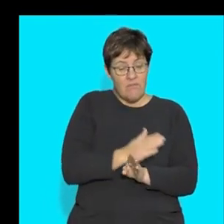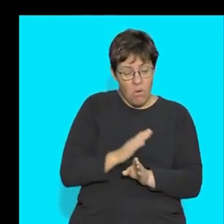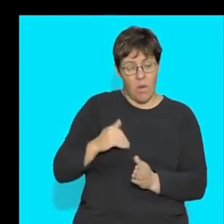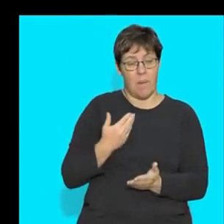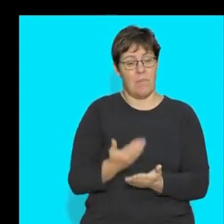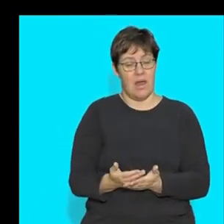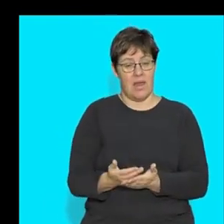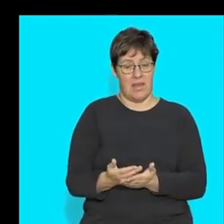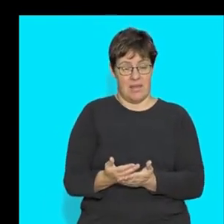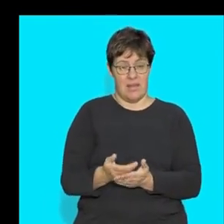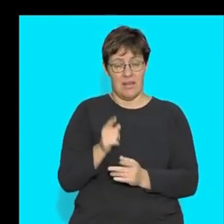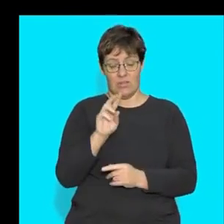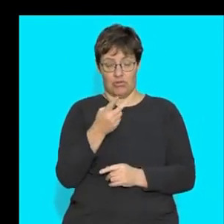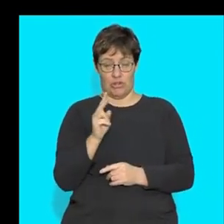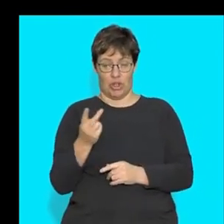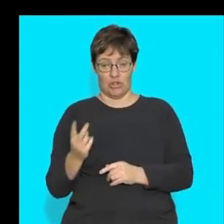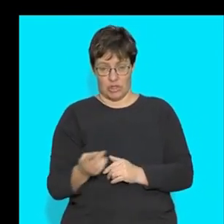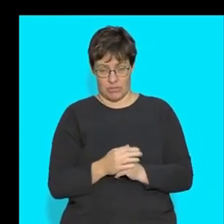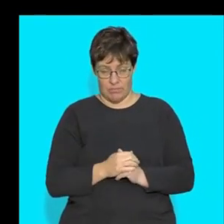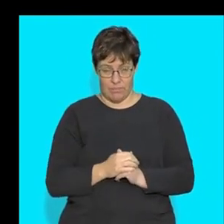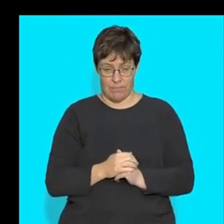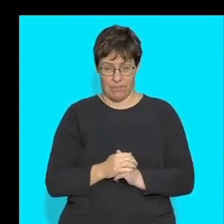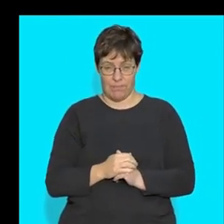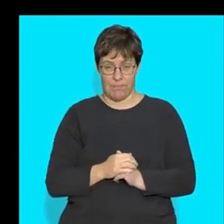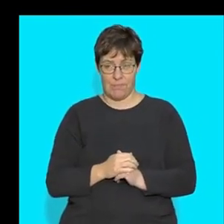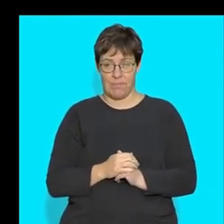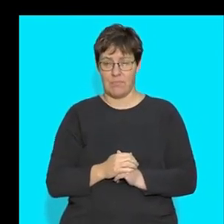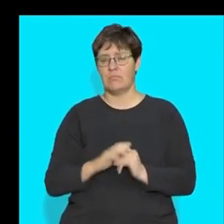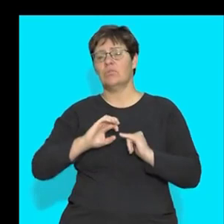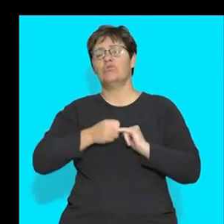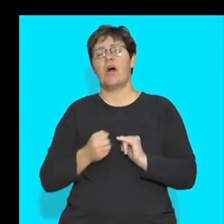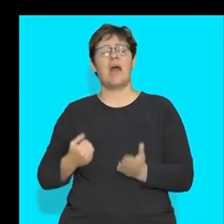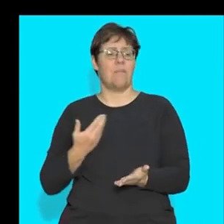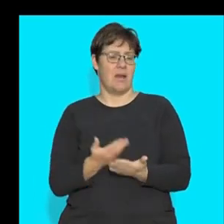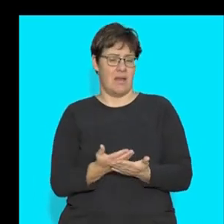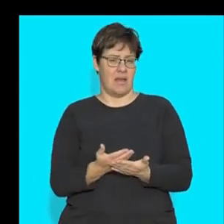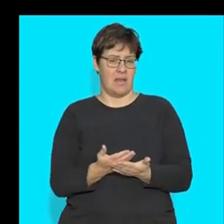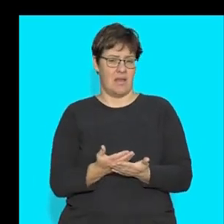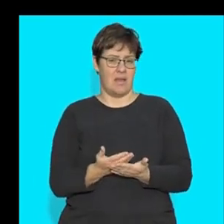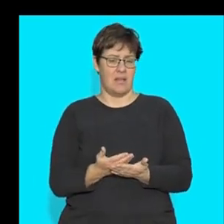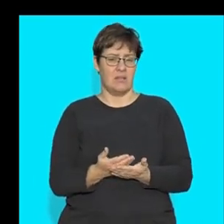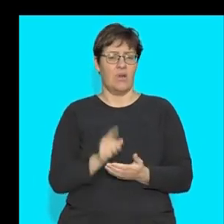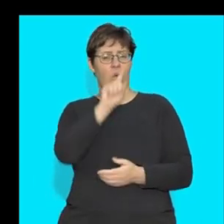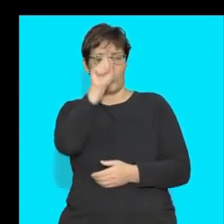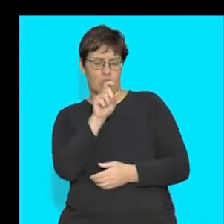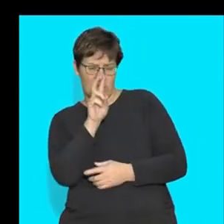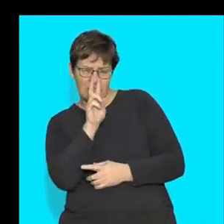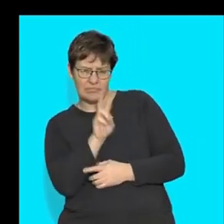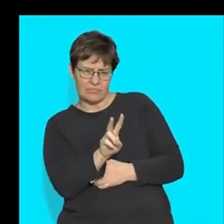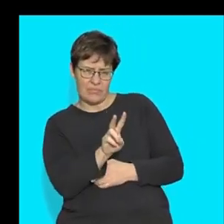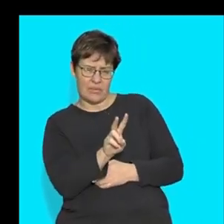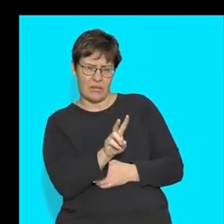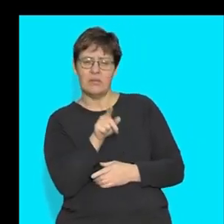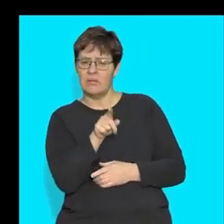apply these conversions that I've just given you now. Now let's try and apply this into an actual question and see how